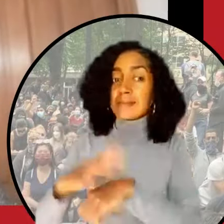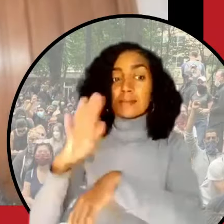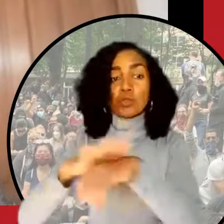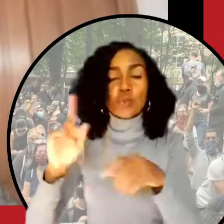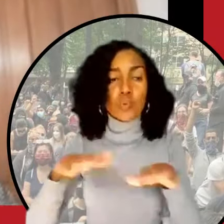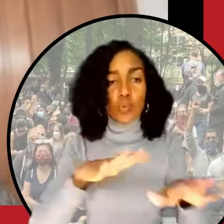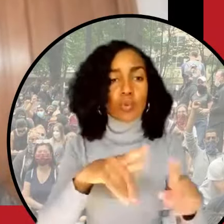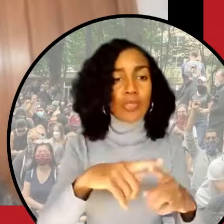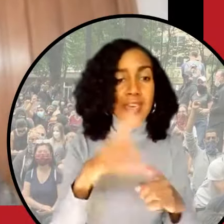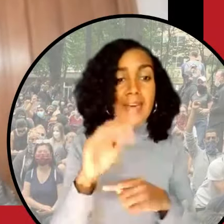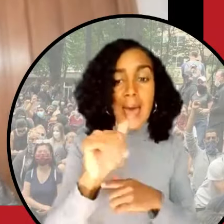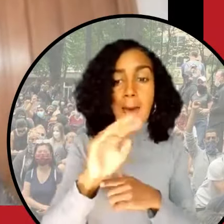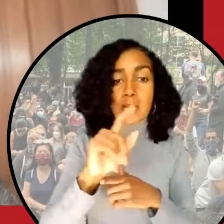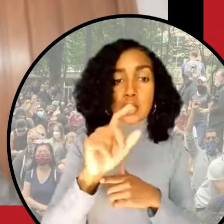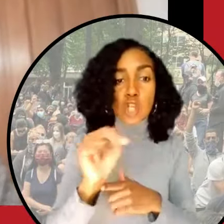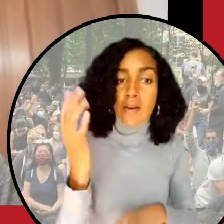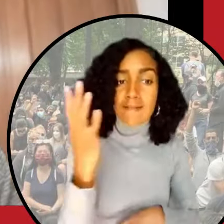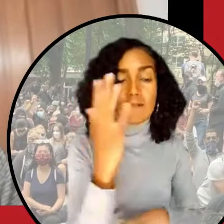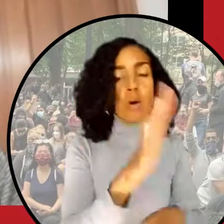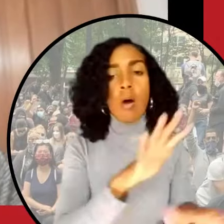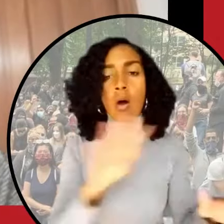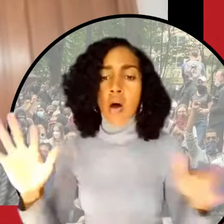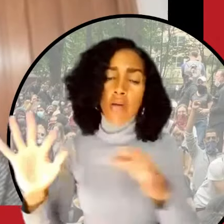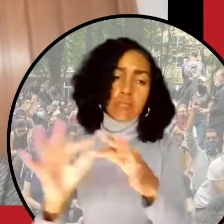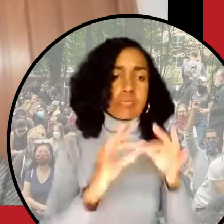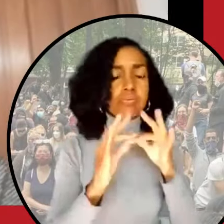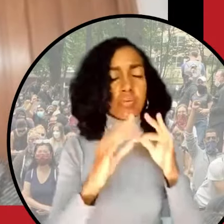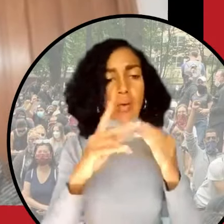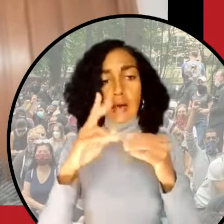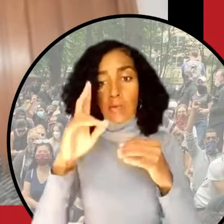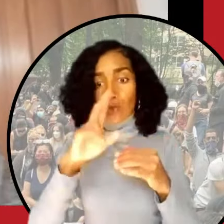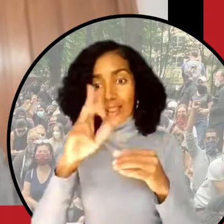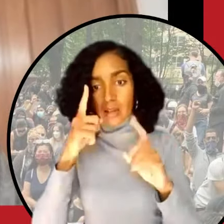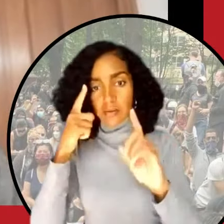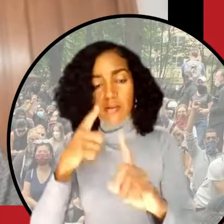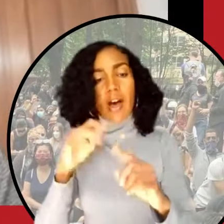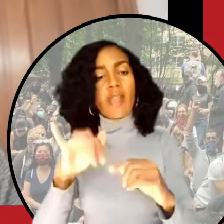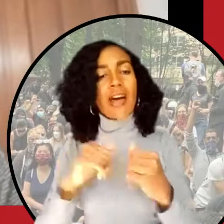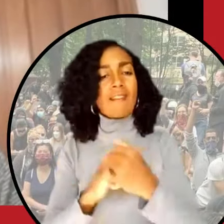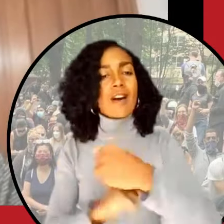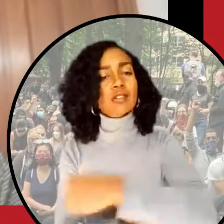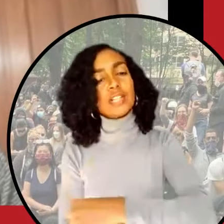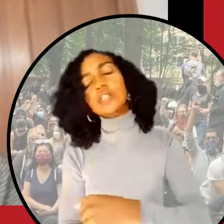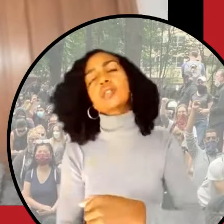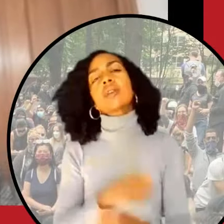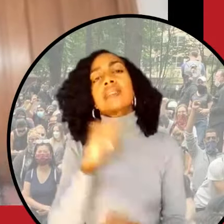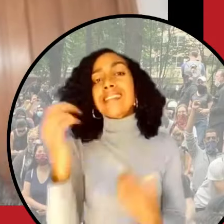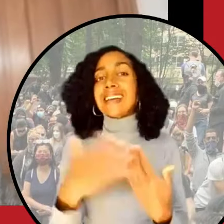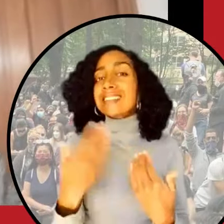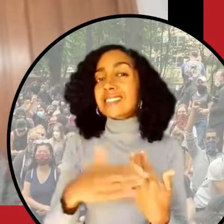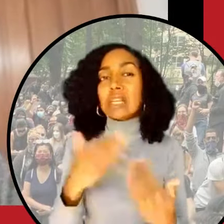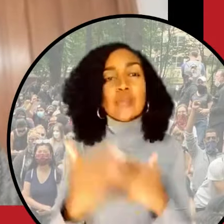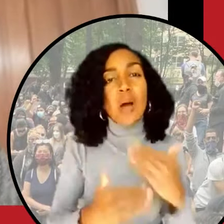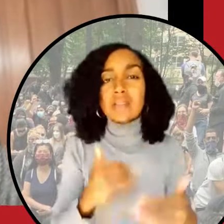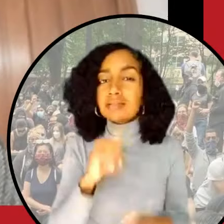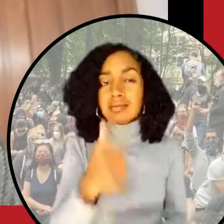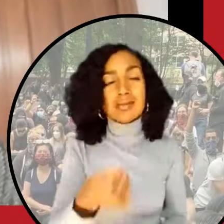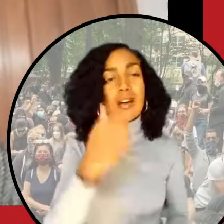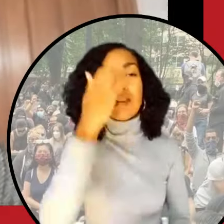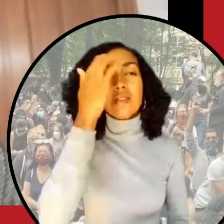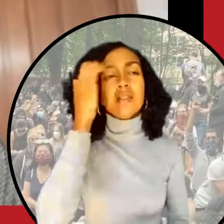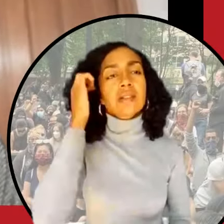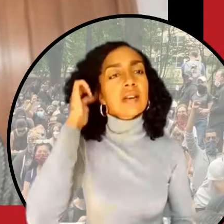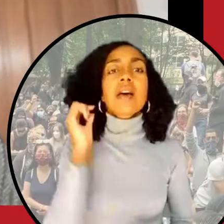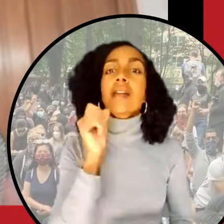but affiliating on that basis. And of course, that's not an easy process, and it's not a